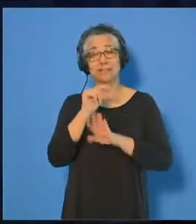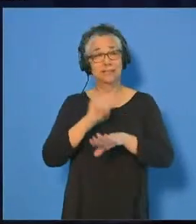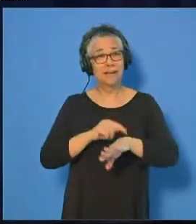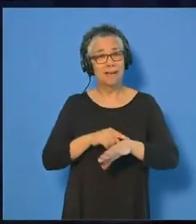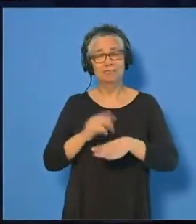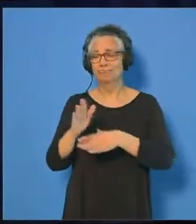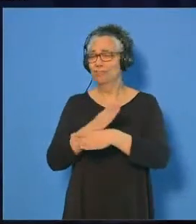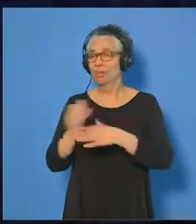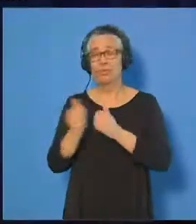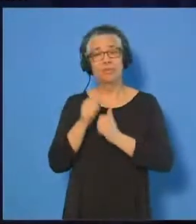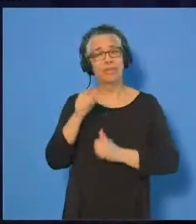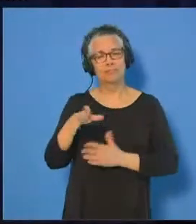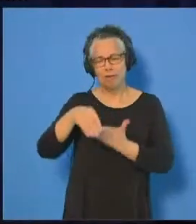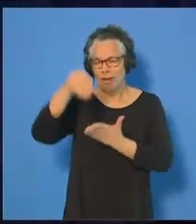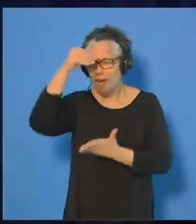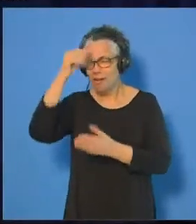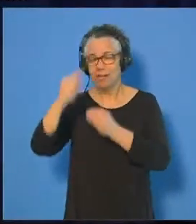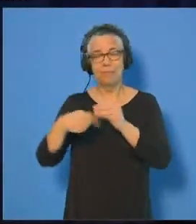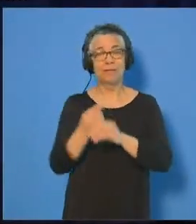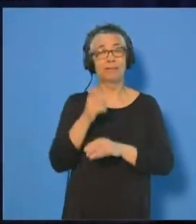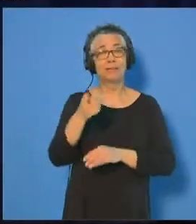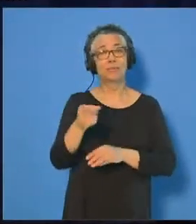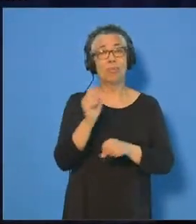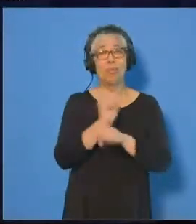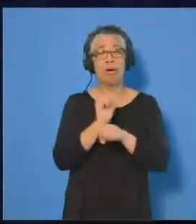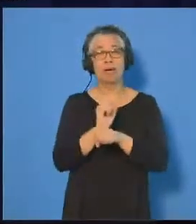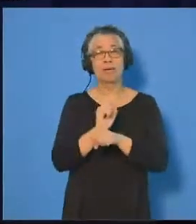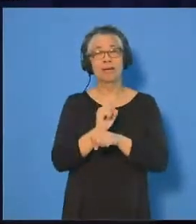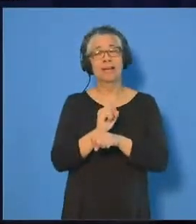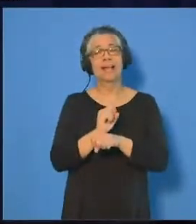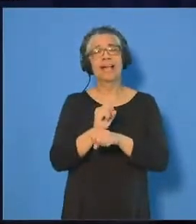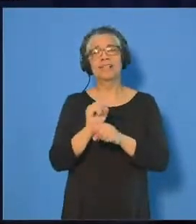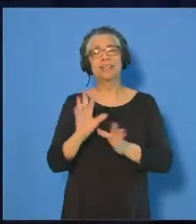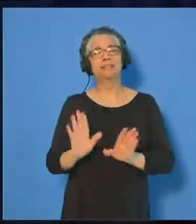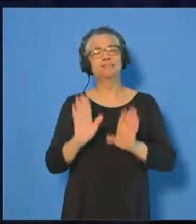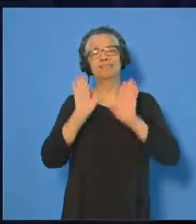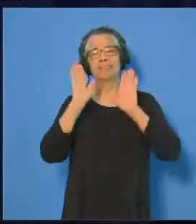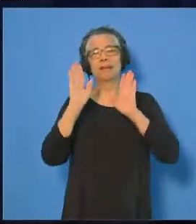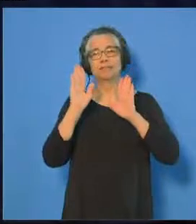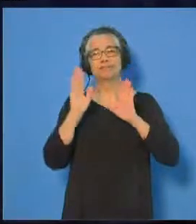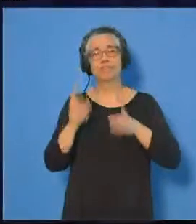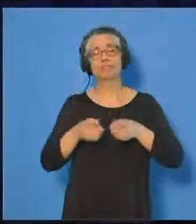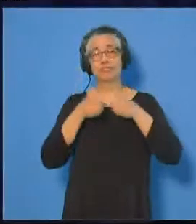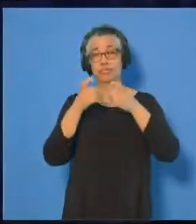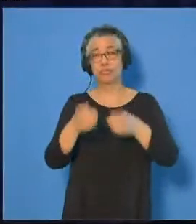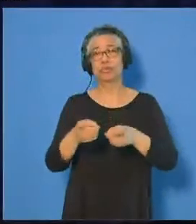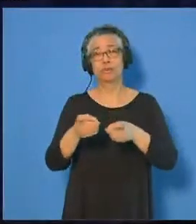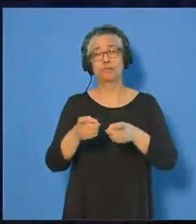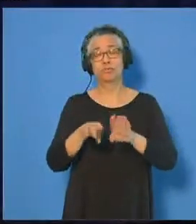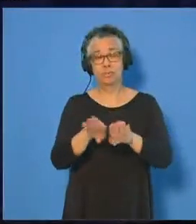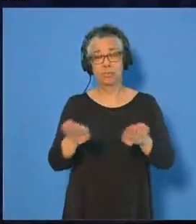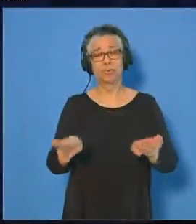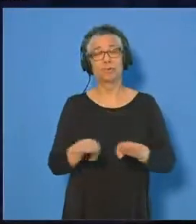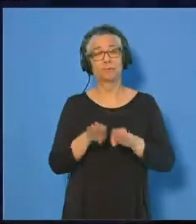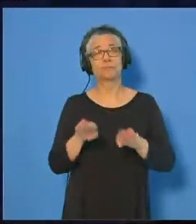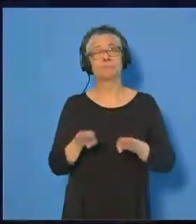learning about his work, and also the significant contributions that he made to Bermuda.